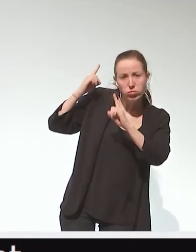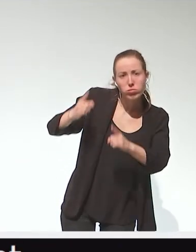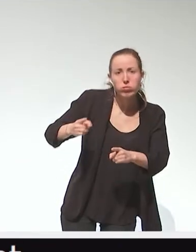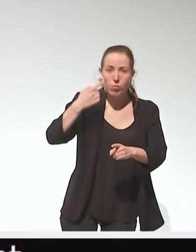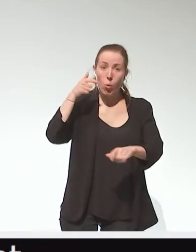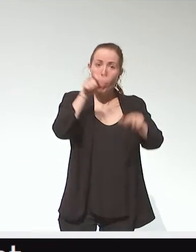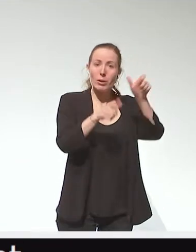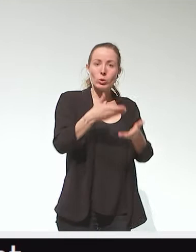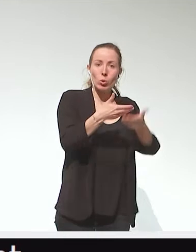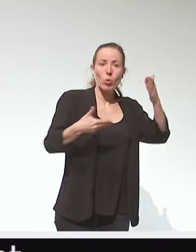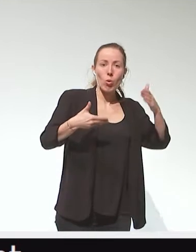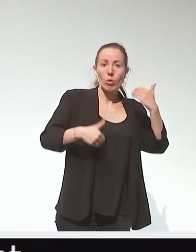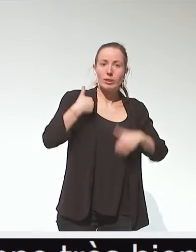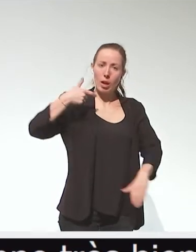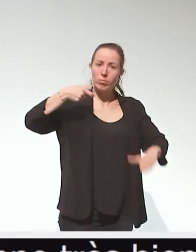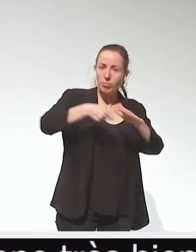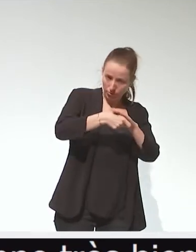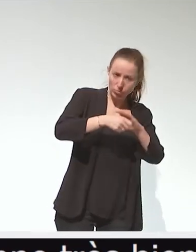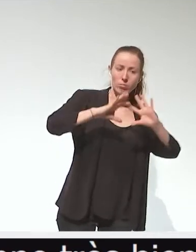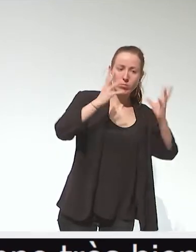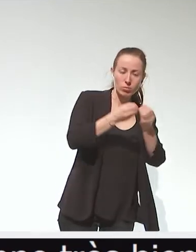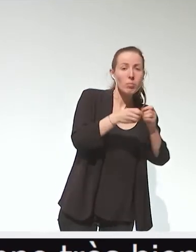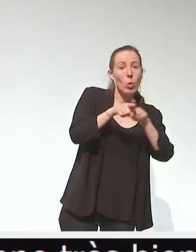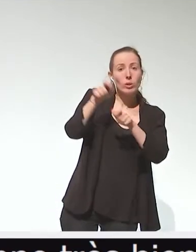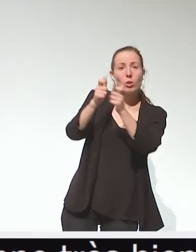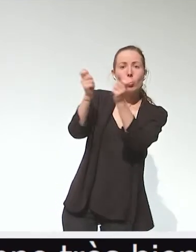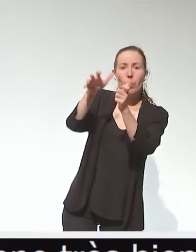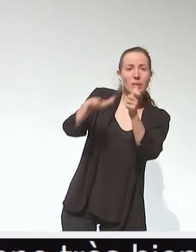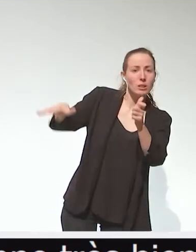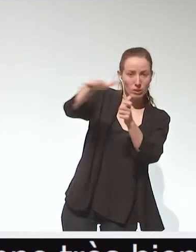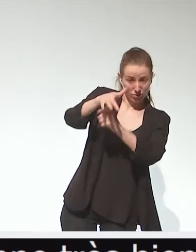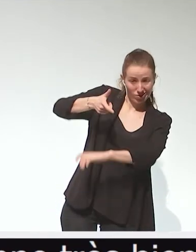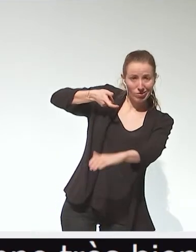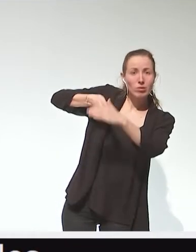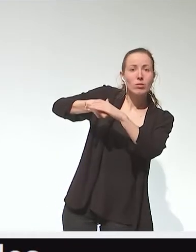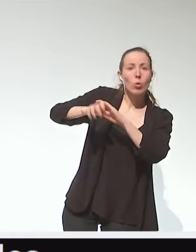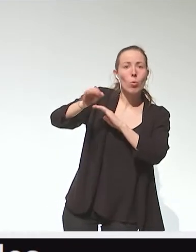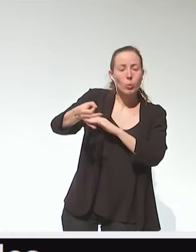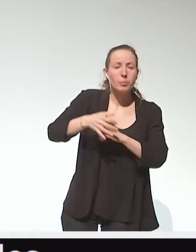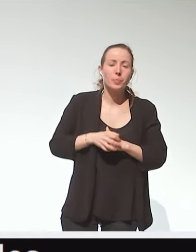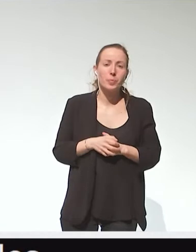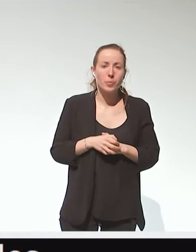in terms of allowances provided for the disabled and providing support to companies.